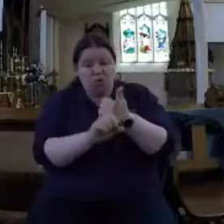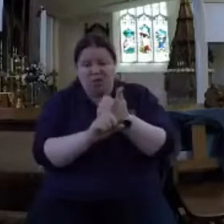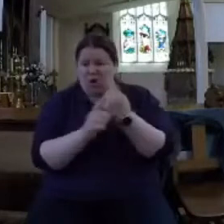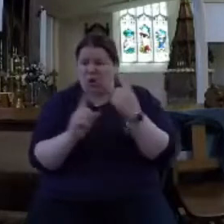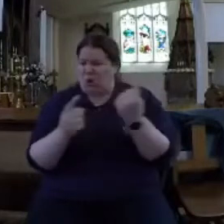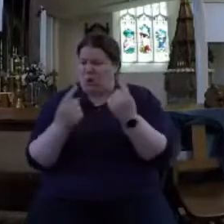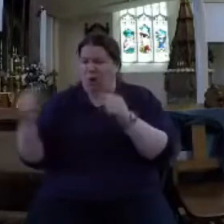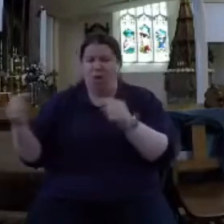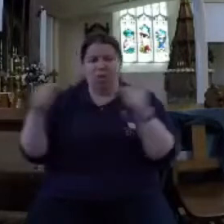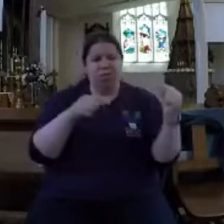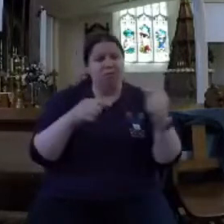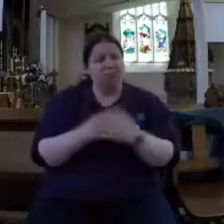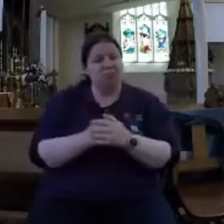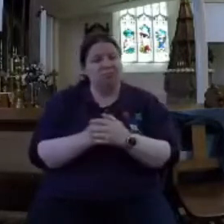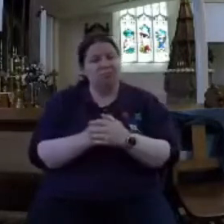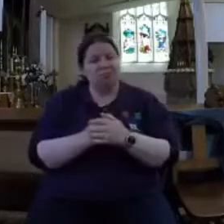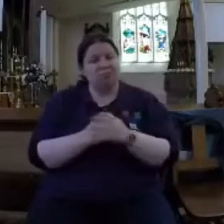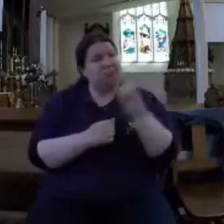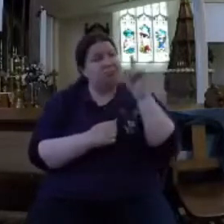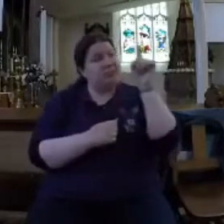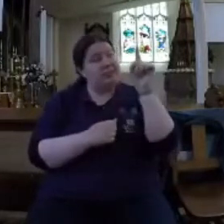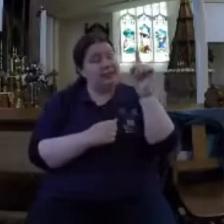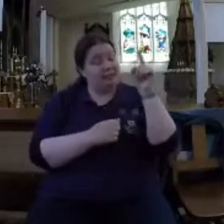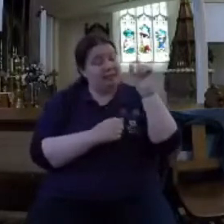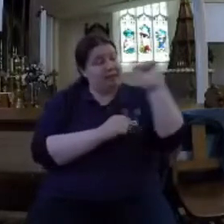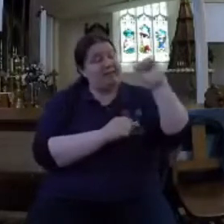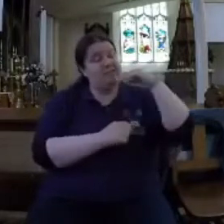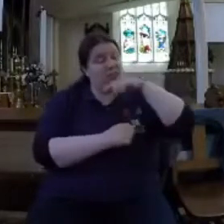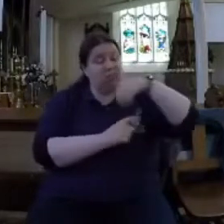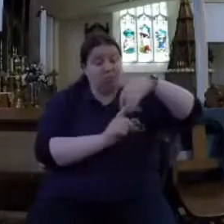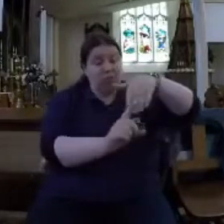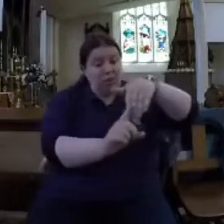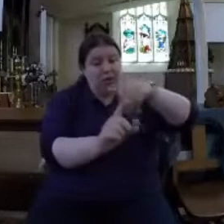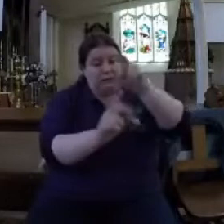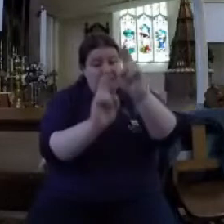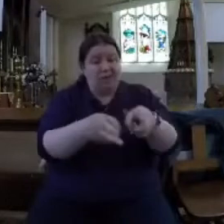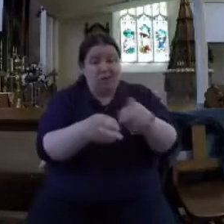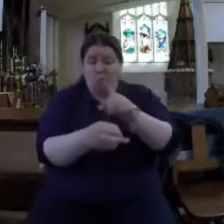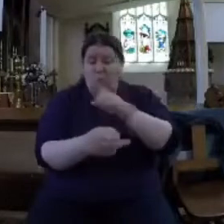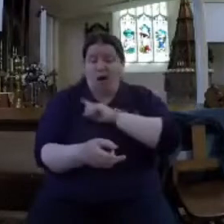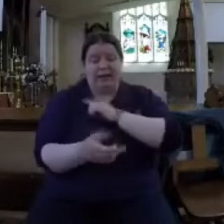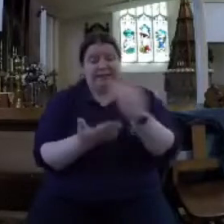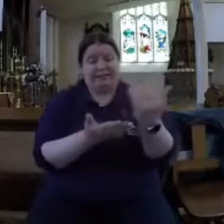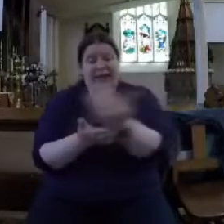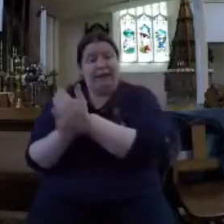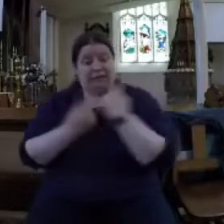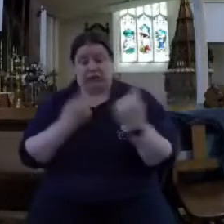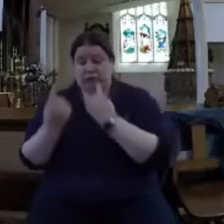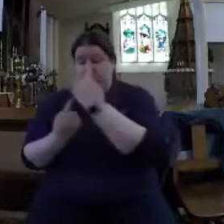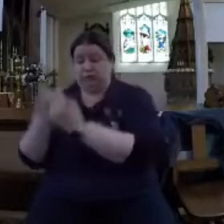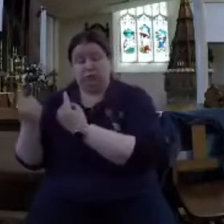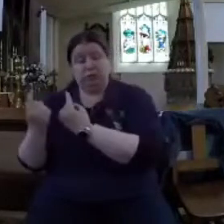against us? He who did not spare his own son, but gave him up for us all, how will he not also, along with